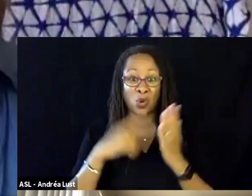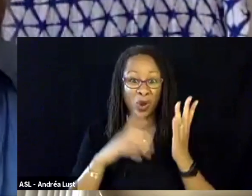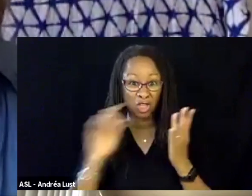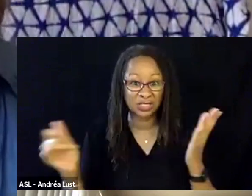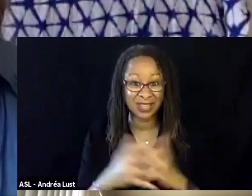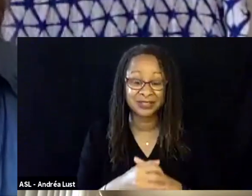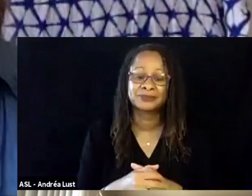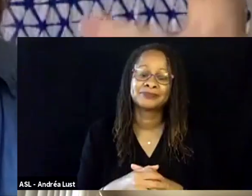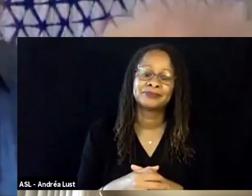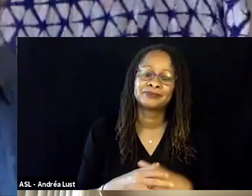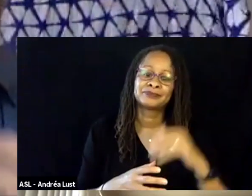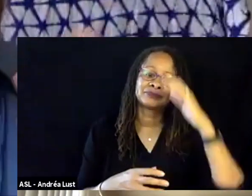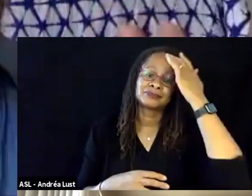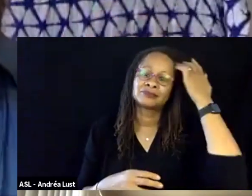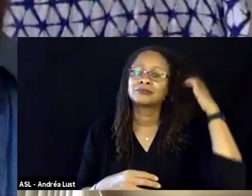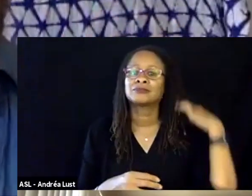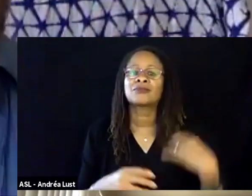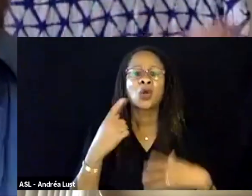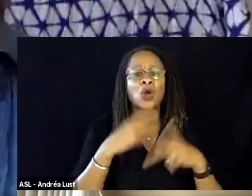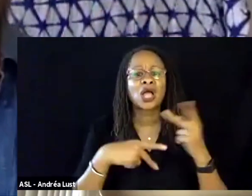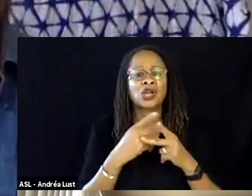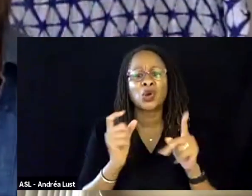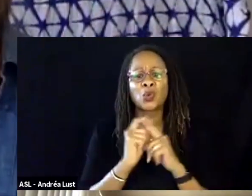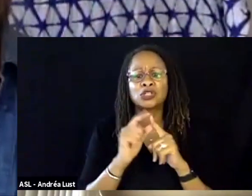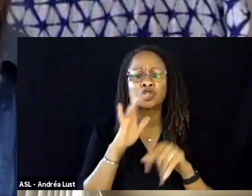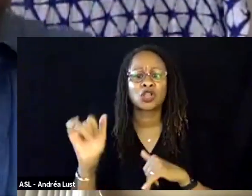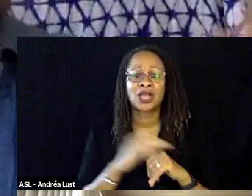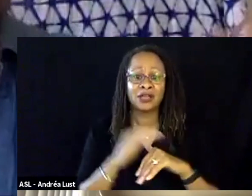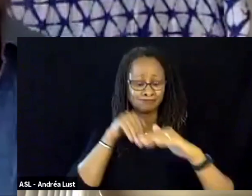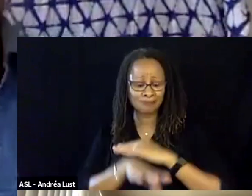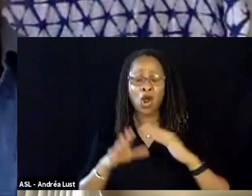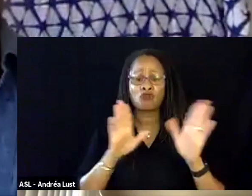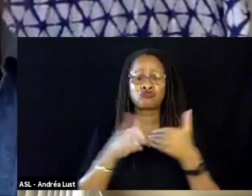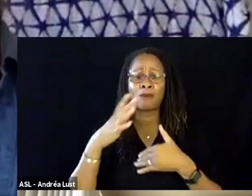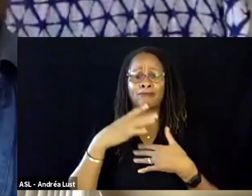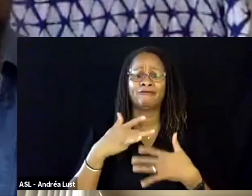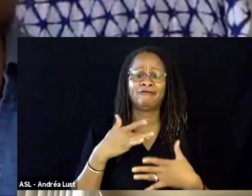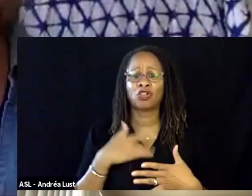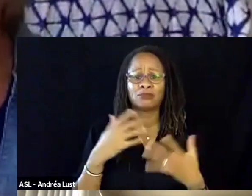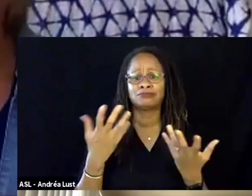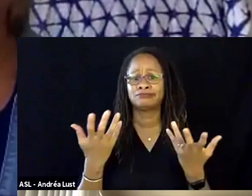like? You know, like what sort of words you could use? You walk into a room full of strangers. How do you come out as an ally?